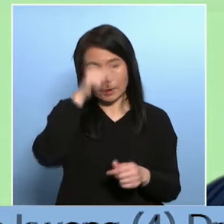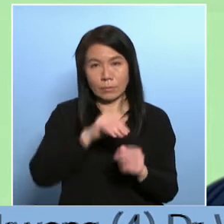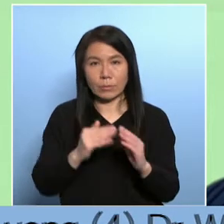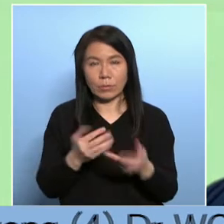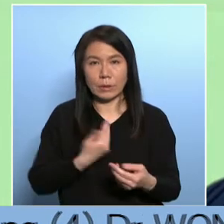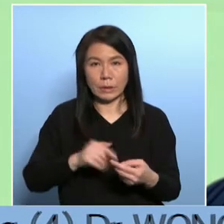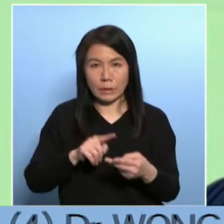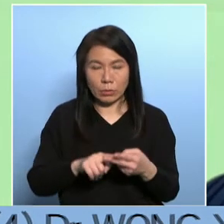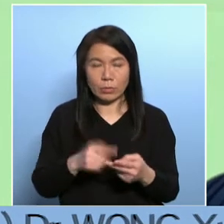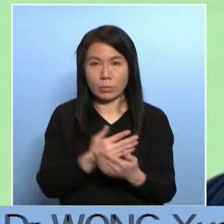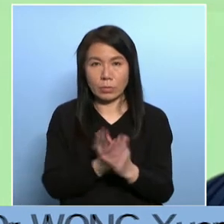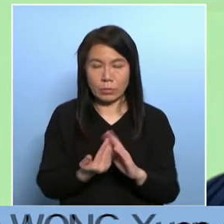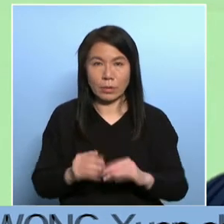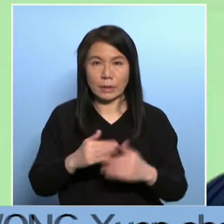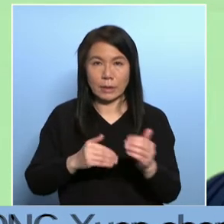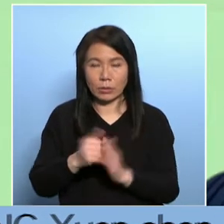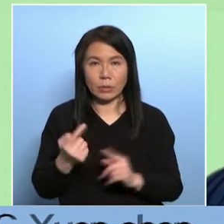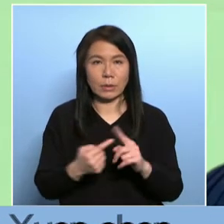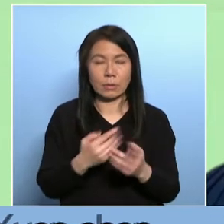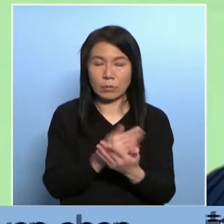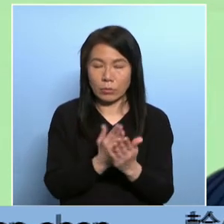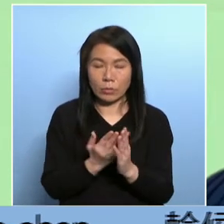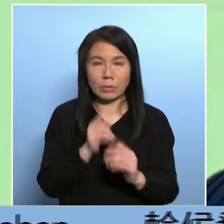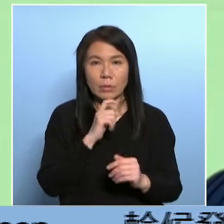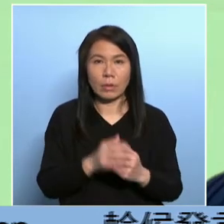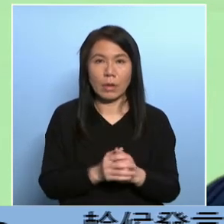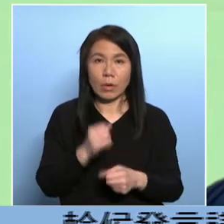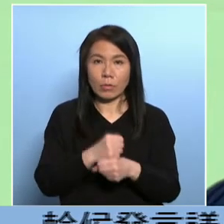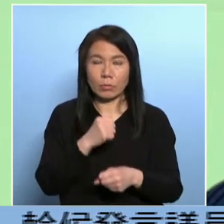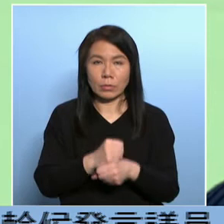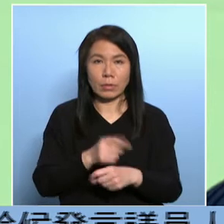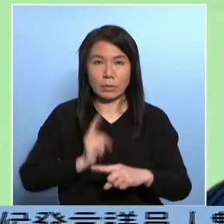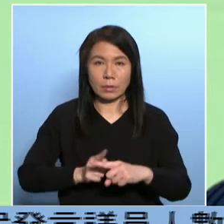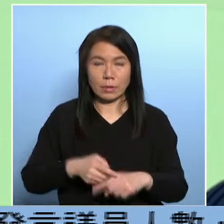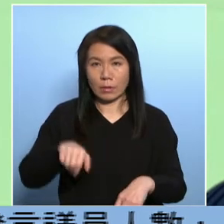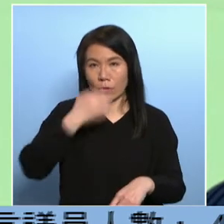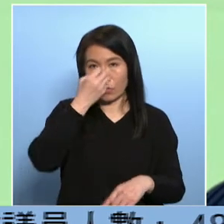authority, employees, all the voluntary groups, all frontline staff and technical staff.